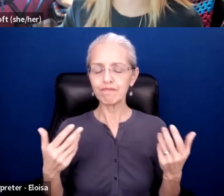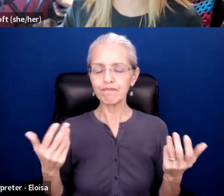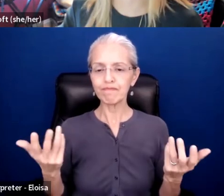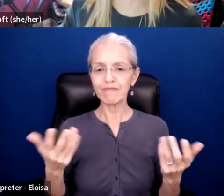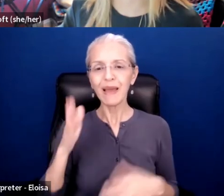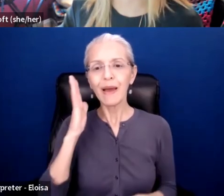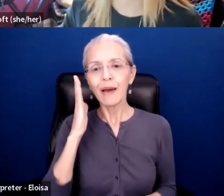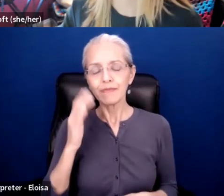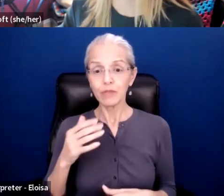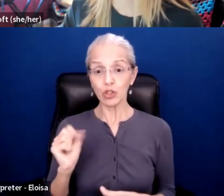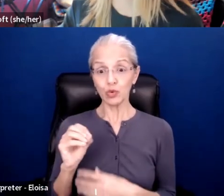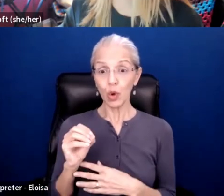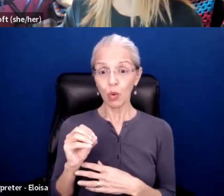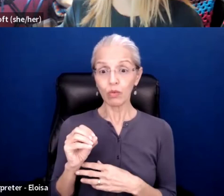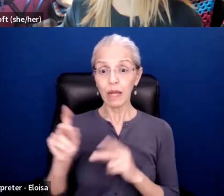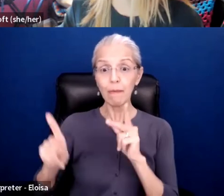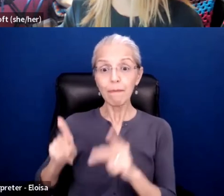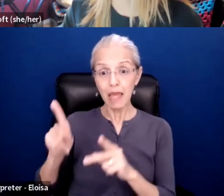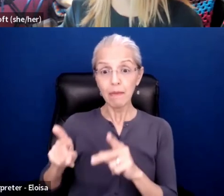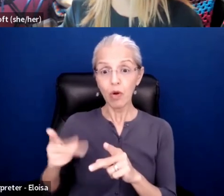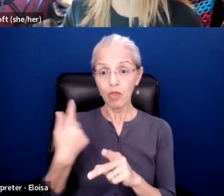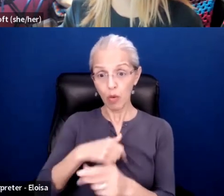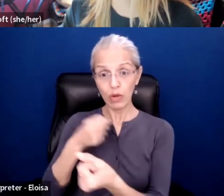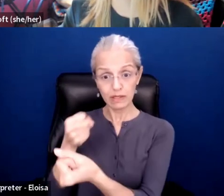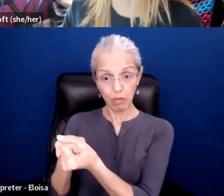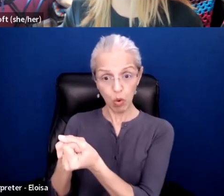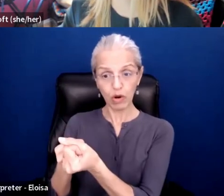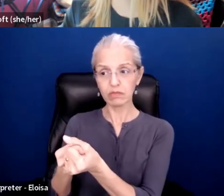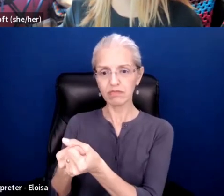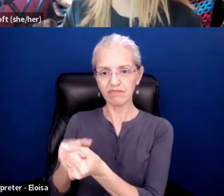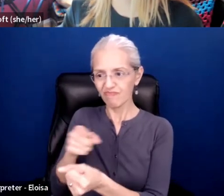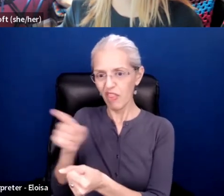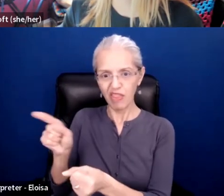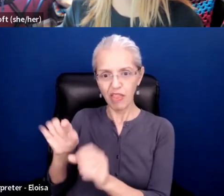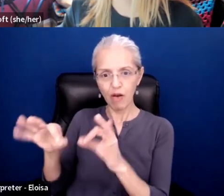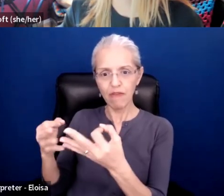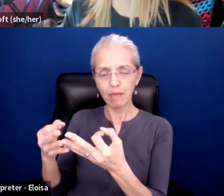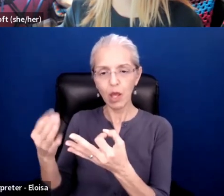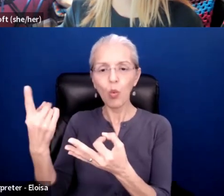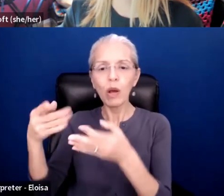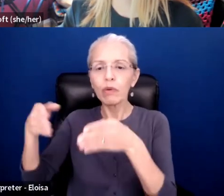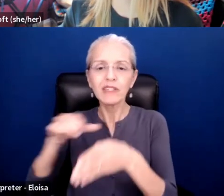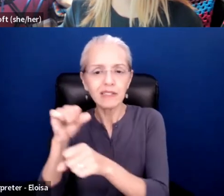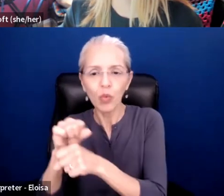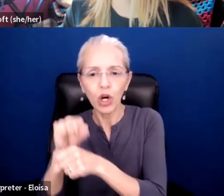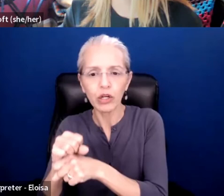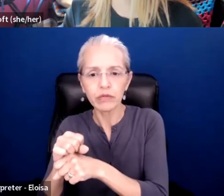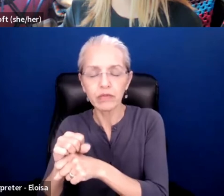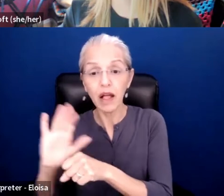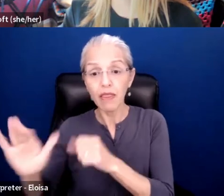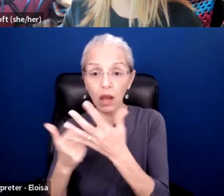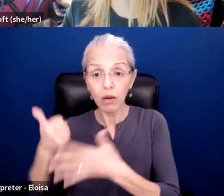you know, so there's people that we support where their families, one person doesn't work, right? And their